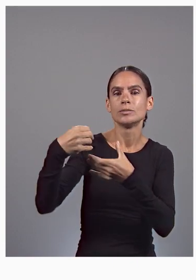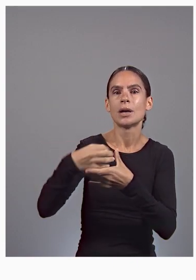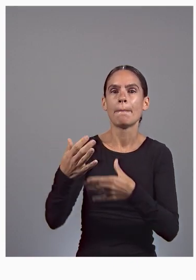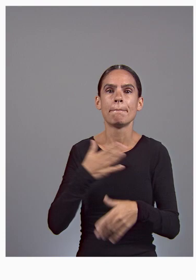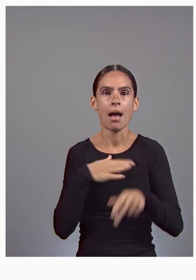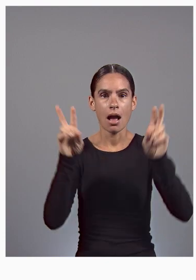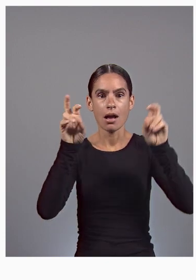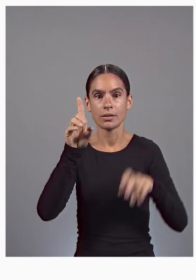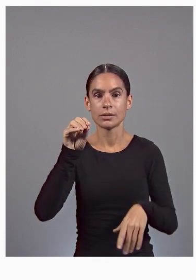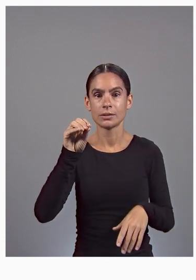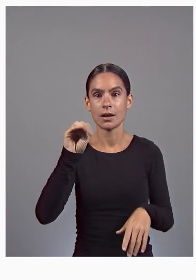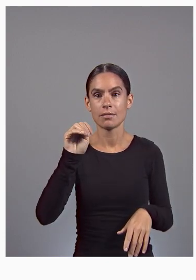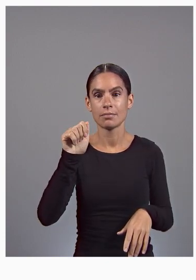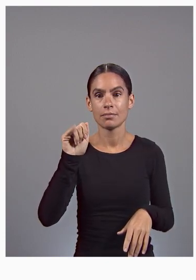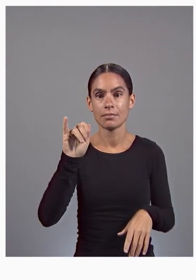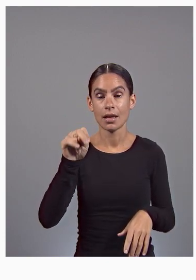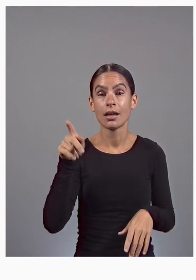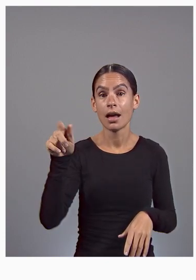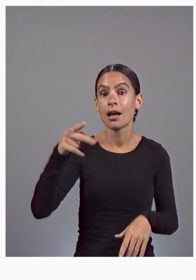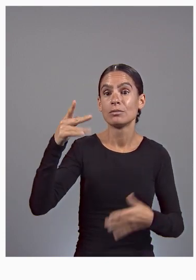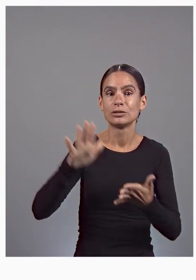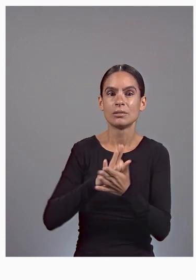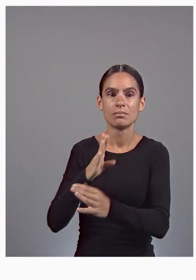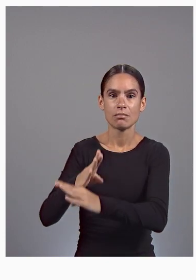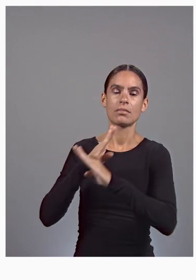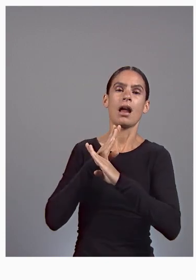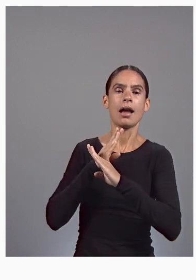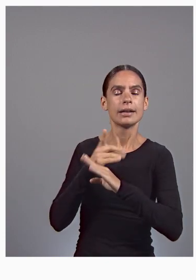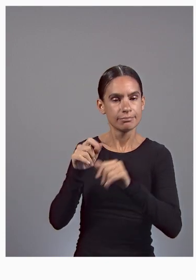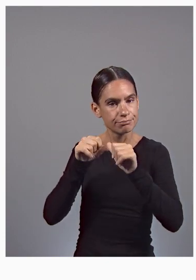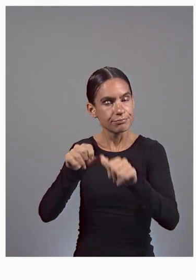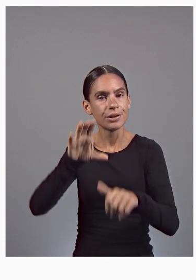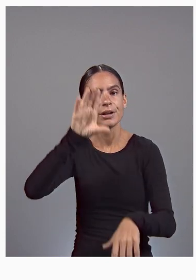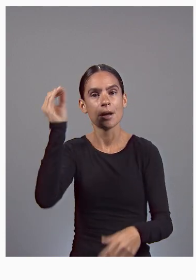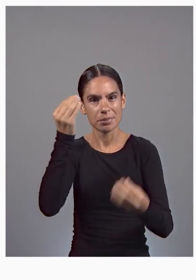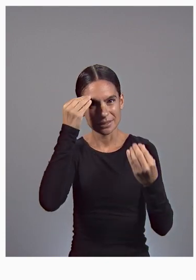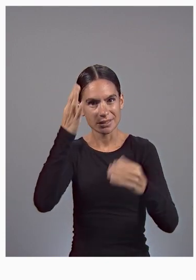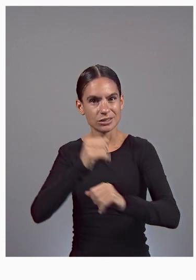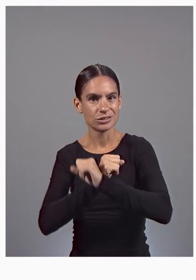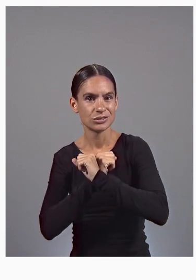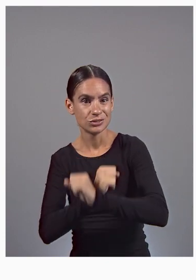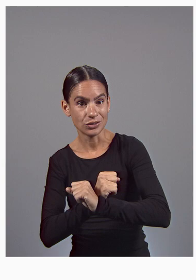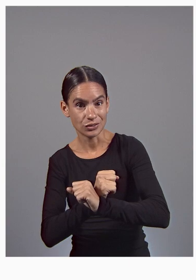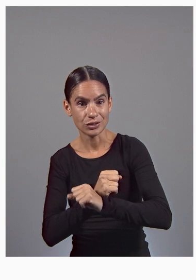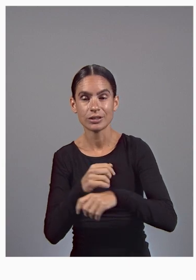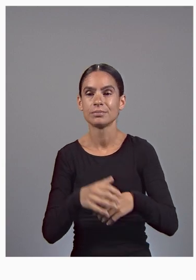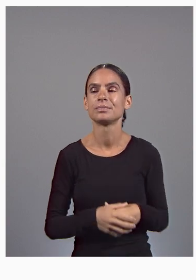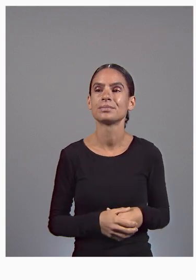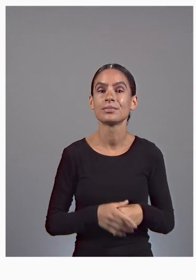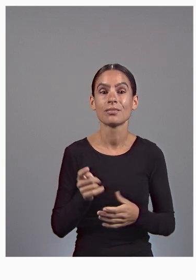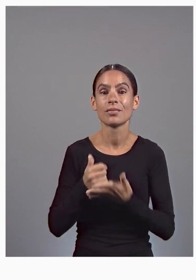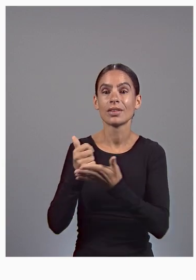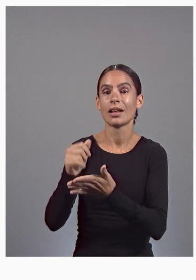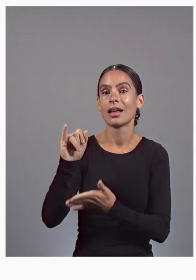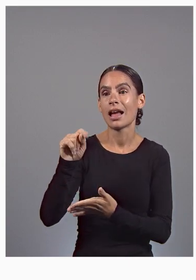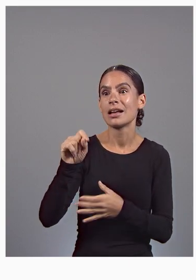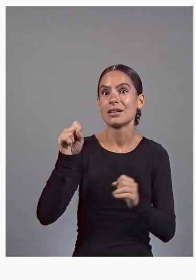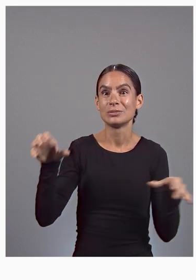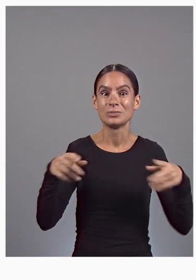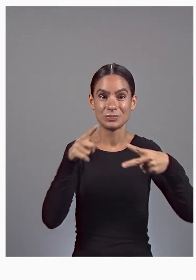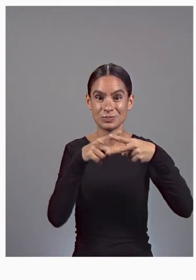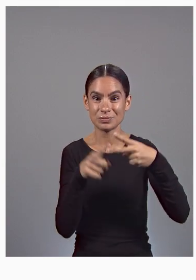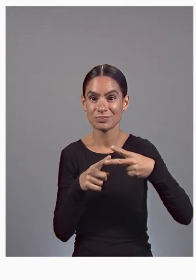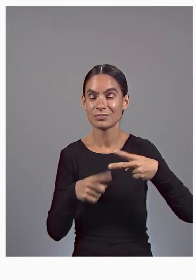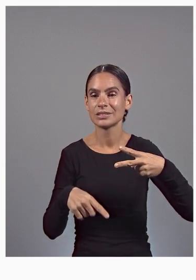AppSheet blocks me and keeps company data secure. This allows IT to do two things. One, keep a clear line of